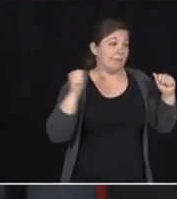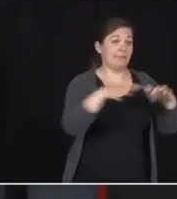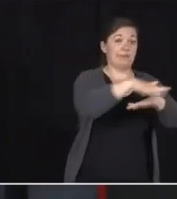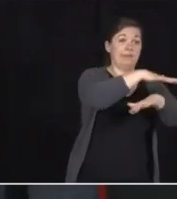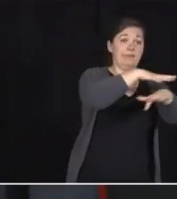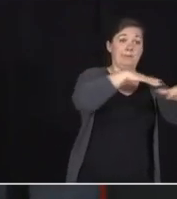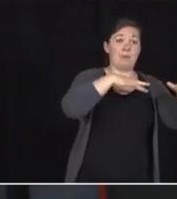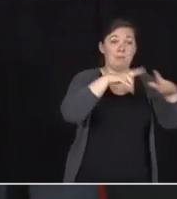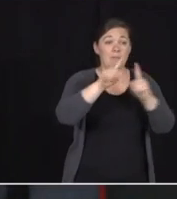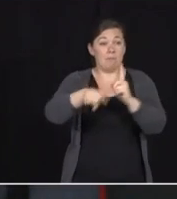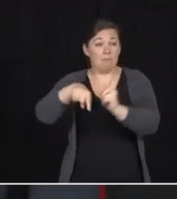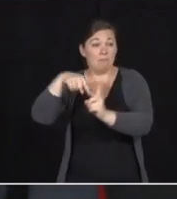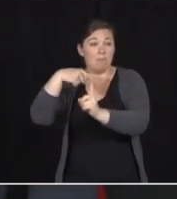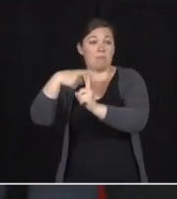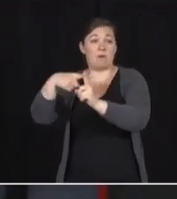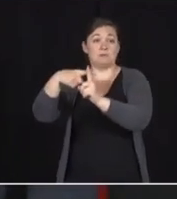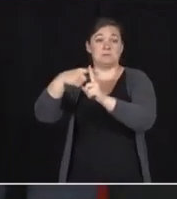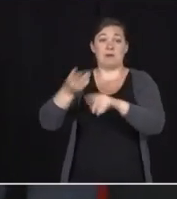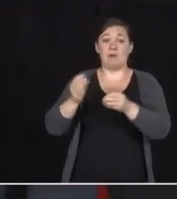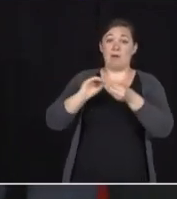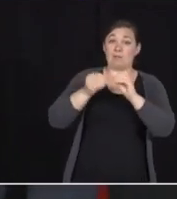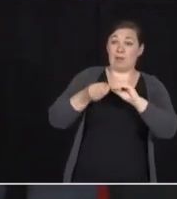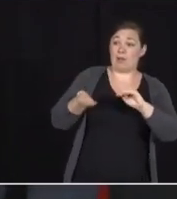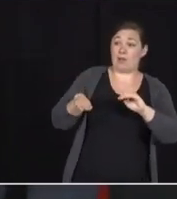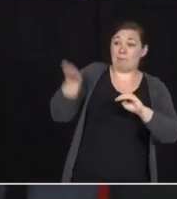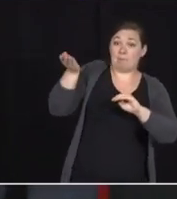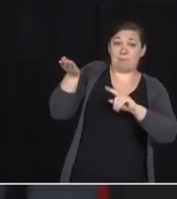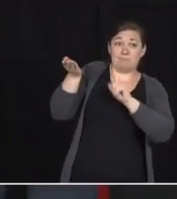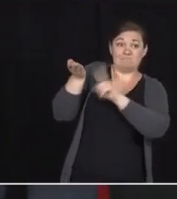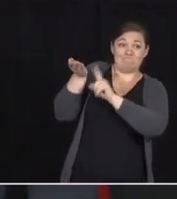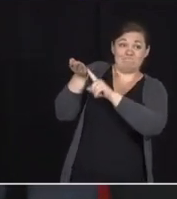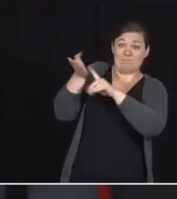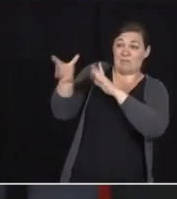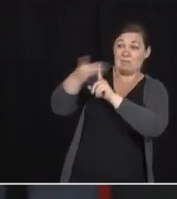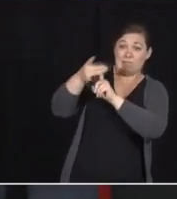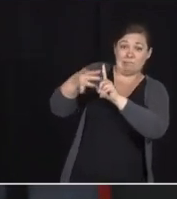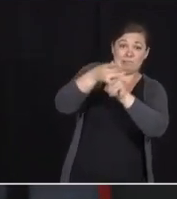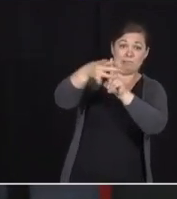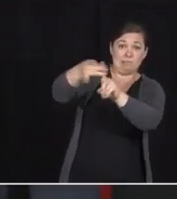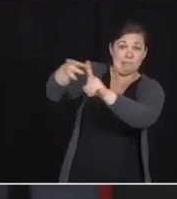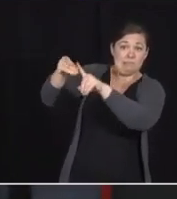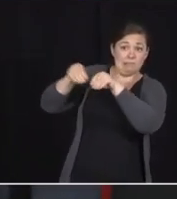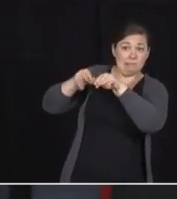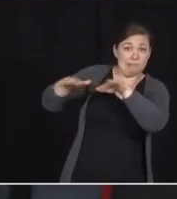COVID in the last few days, along with what has happened